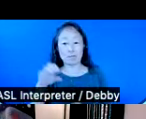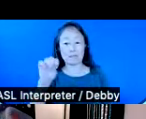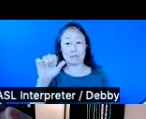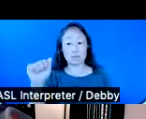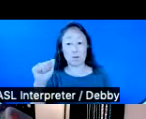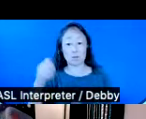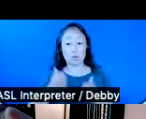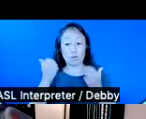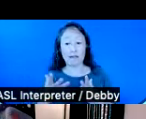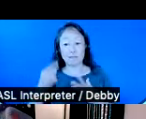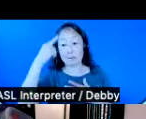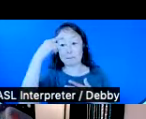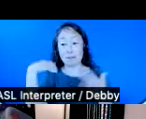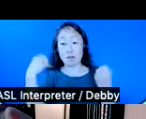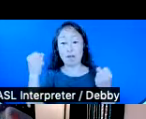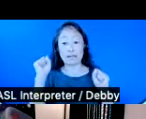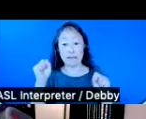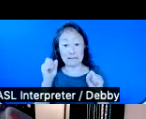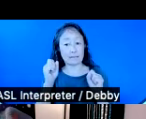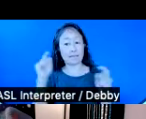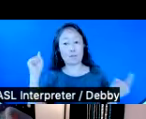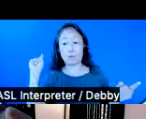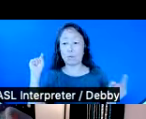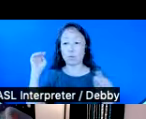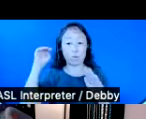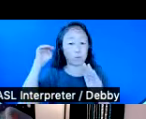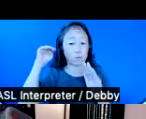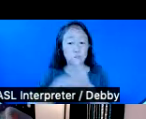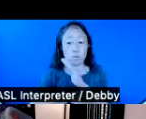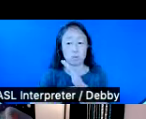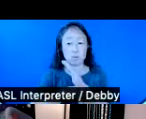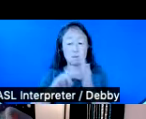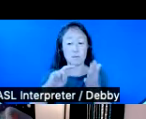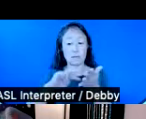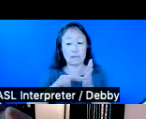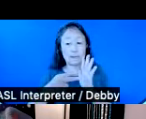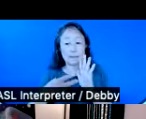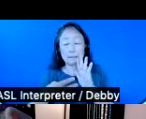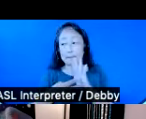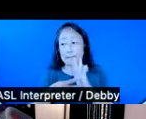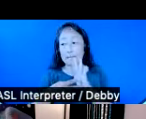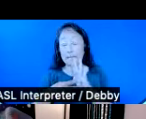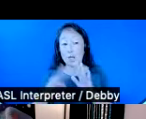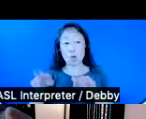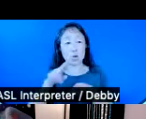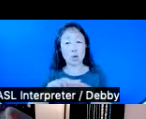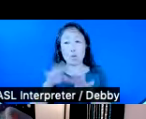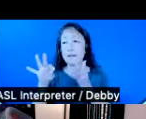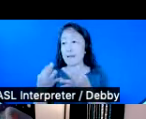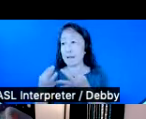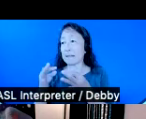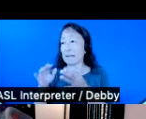mental health can significantly decline, taking them away from the connectedness between family members